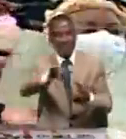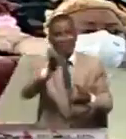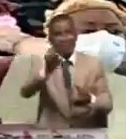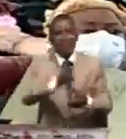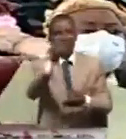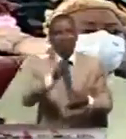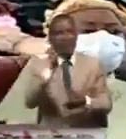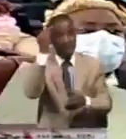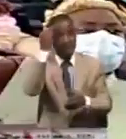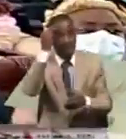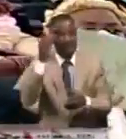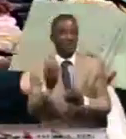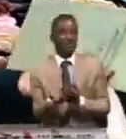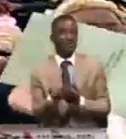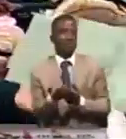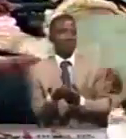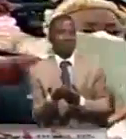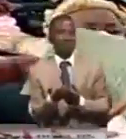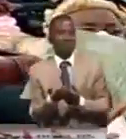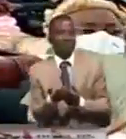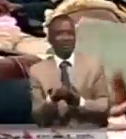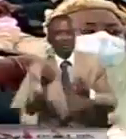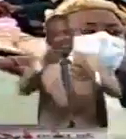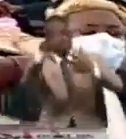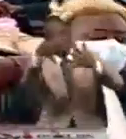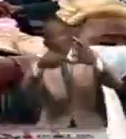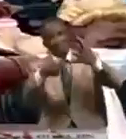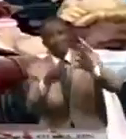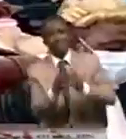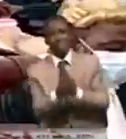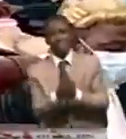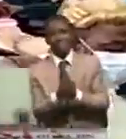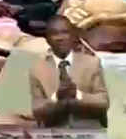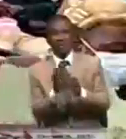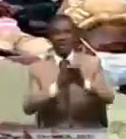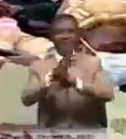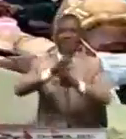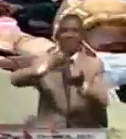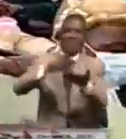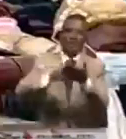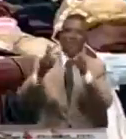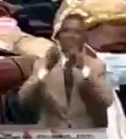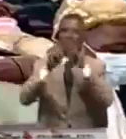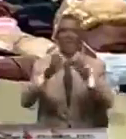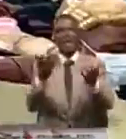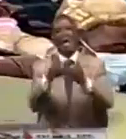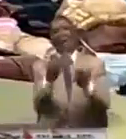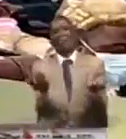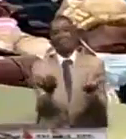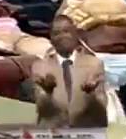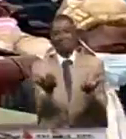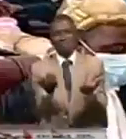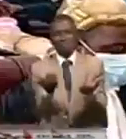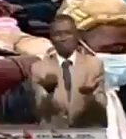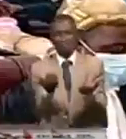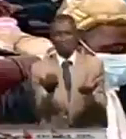that is a chronological necessity. A case management happens before witnesses are called to testify, so there can't be any